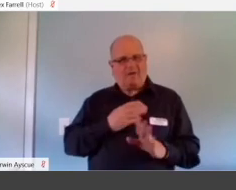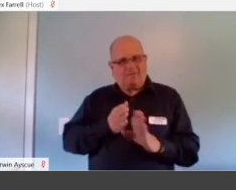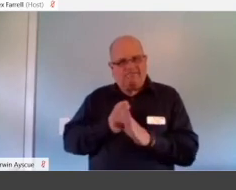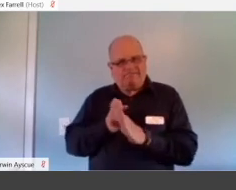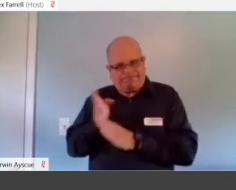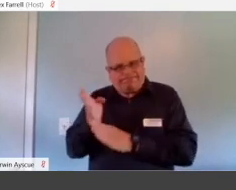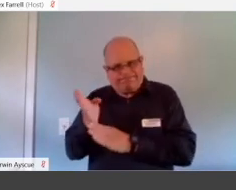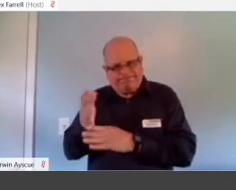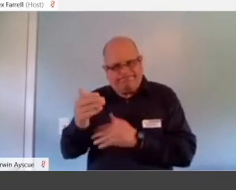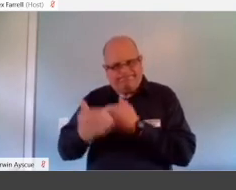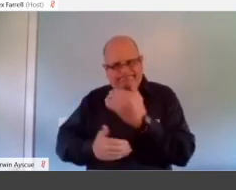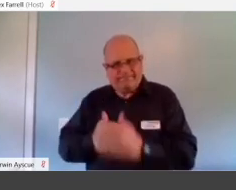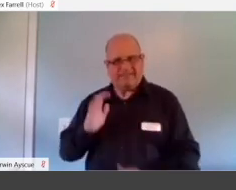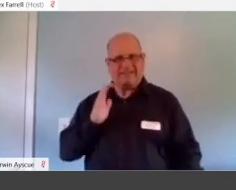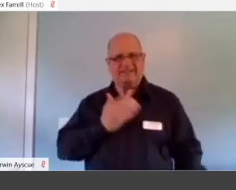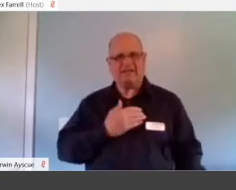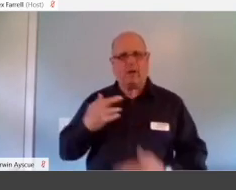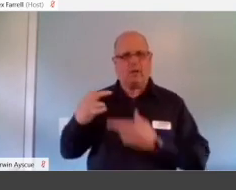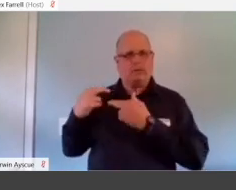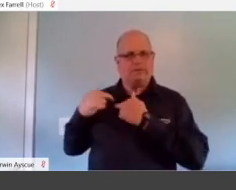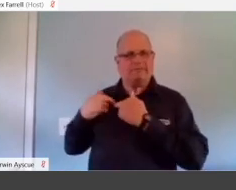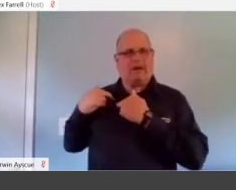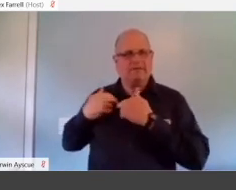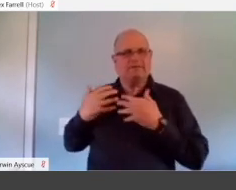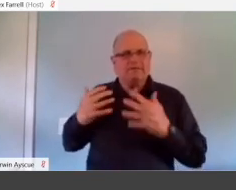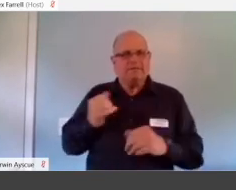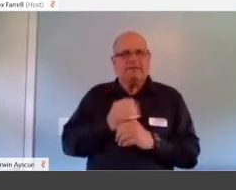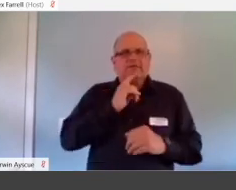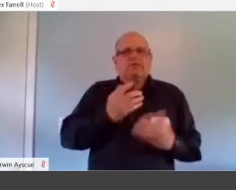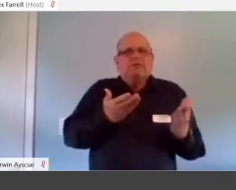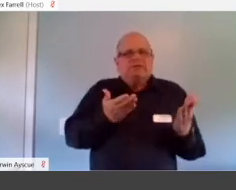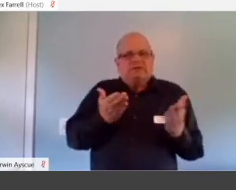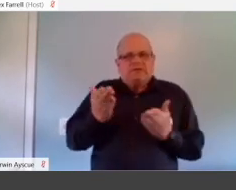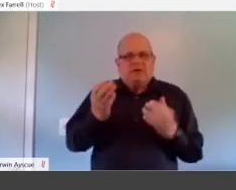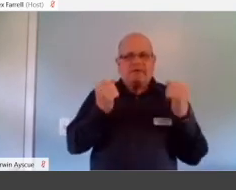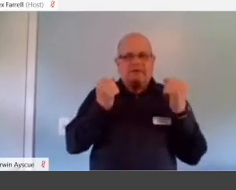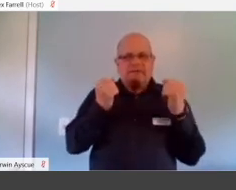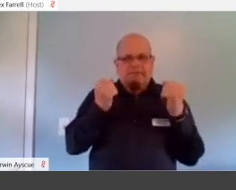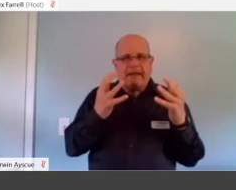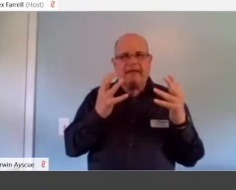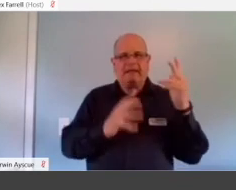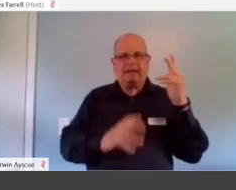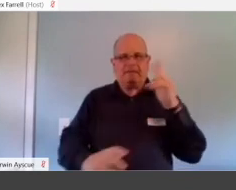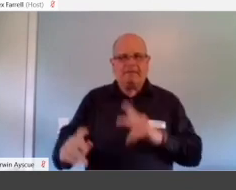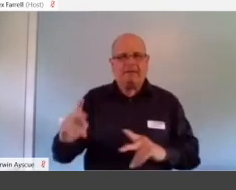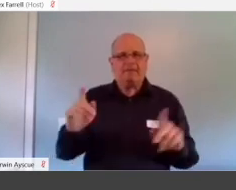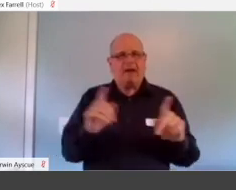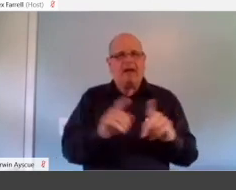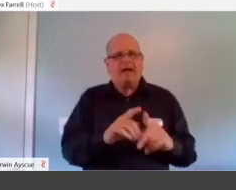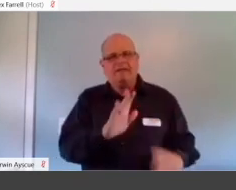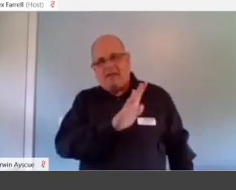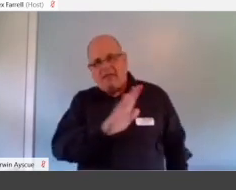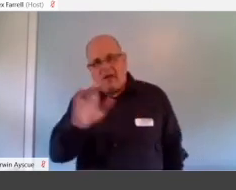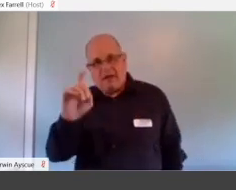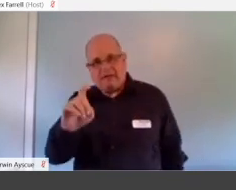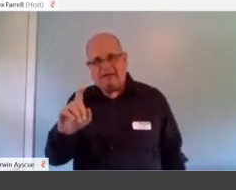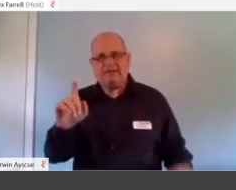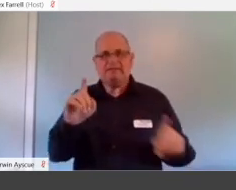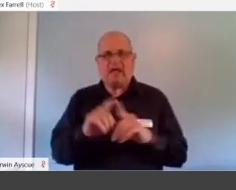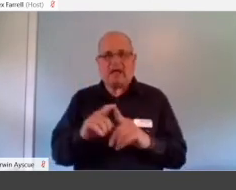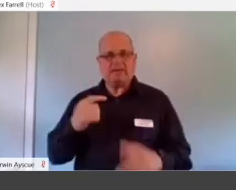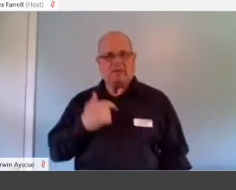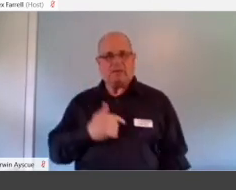our responsibility to serve as many people in the way that they need to be served as